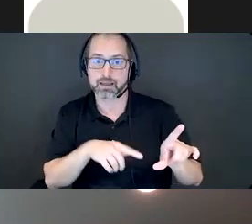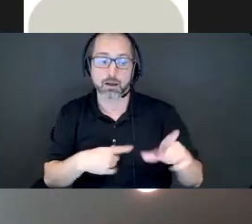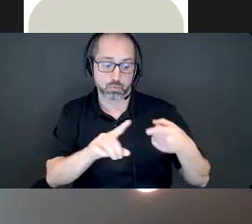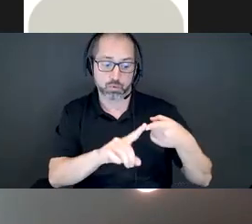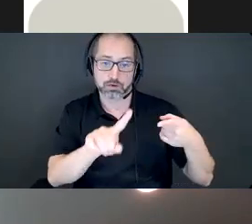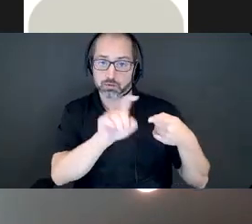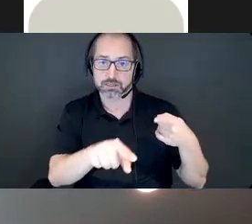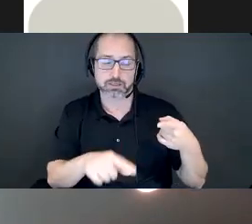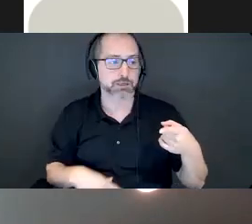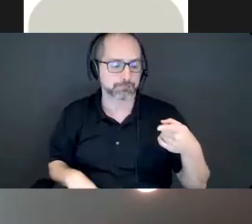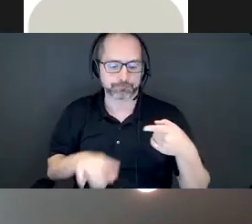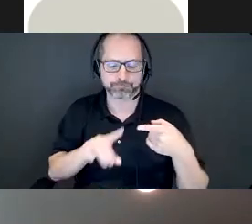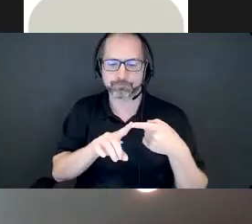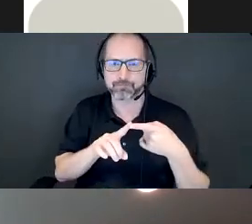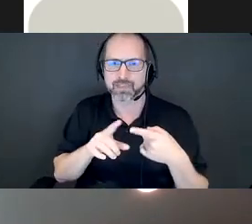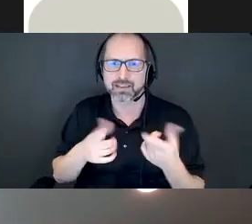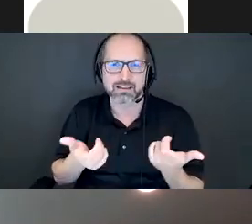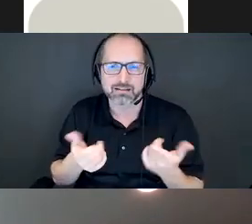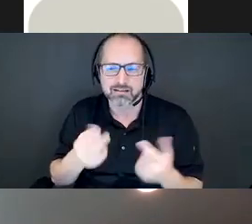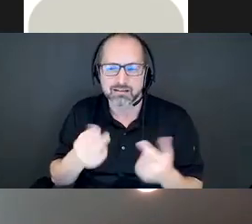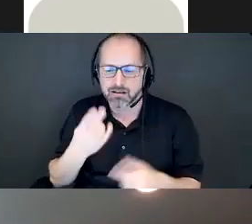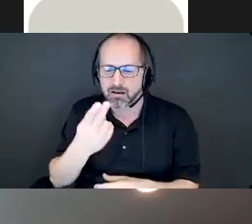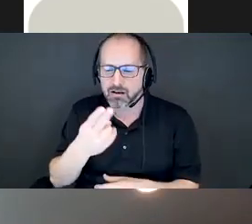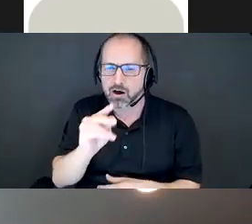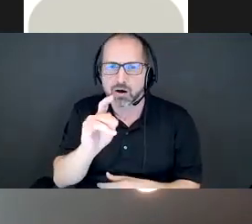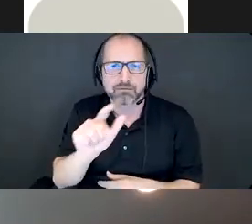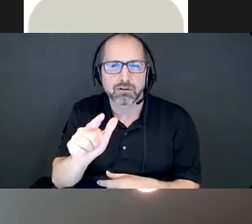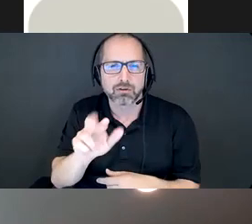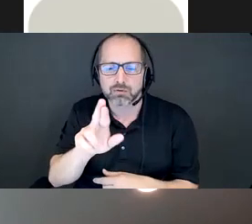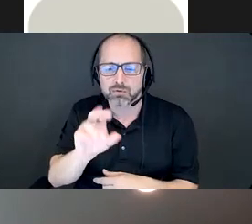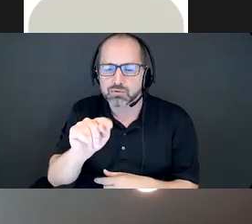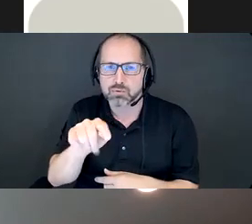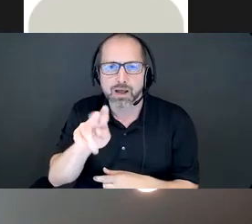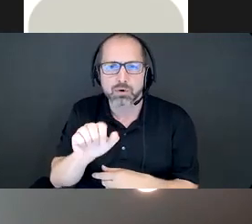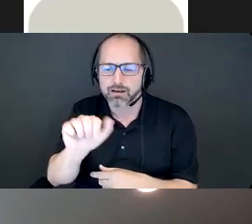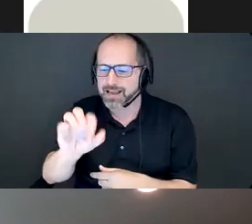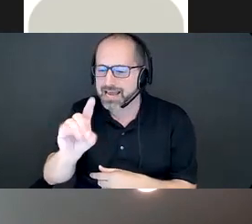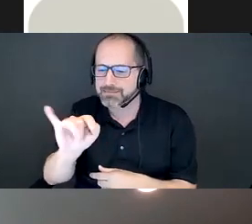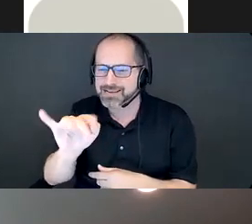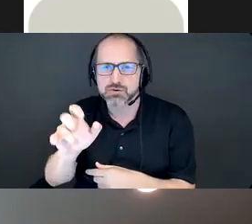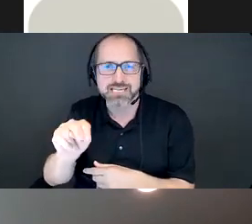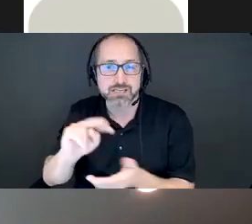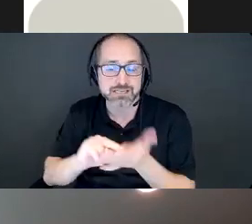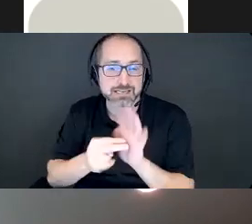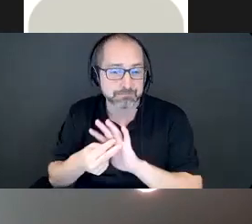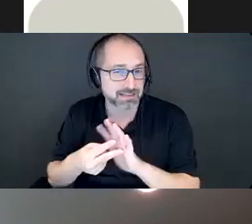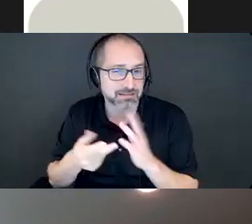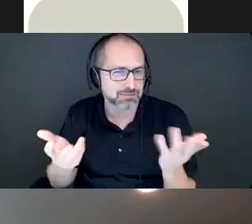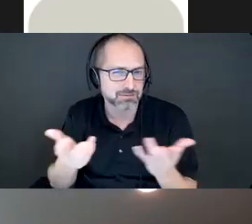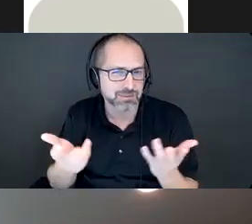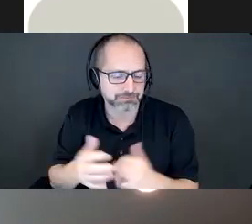what does harmful routes of administration mean? Okay, so that may mean, for